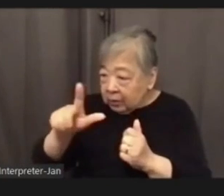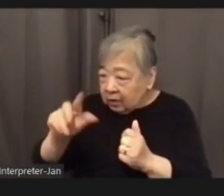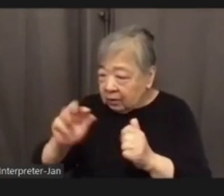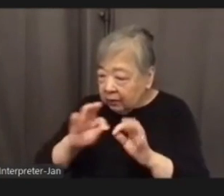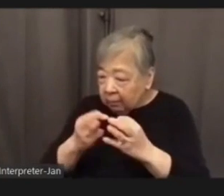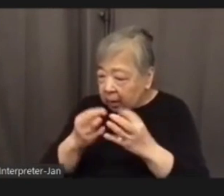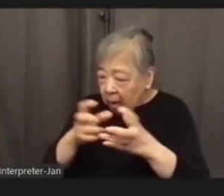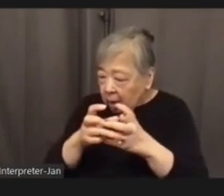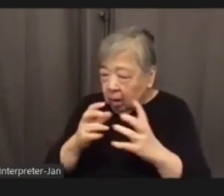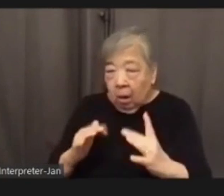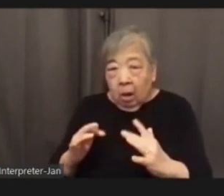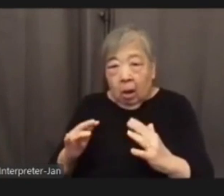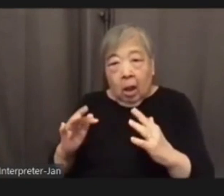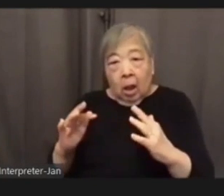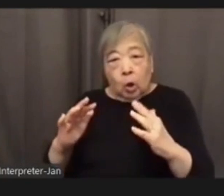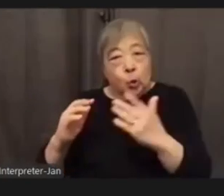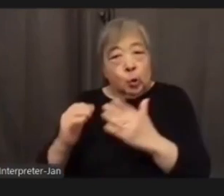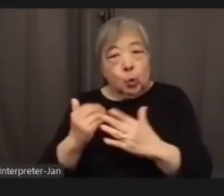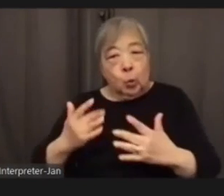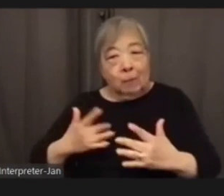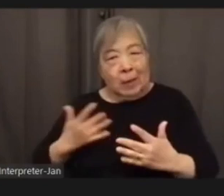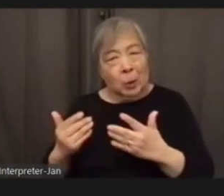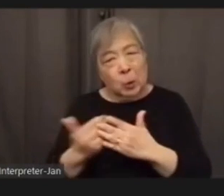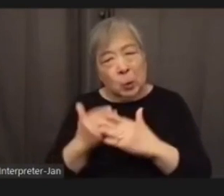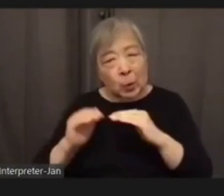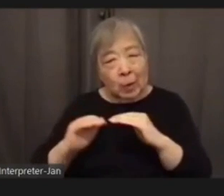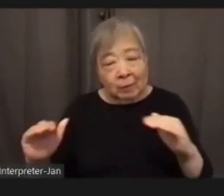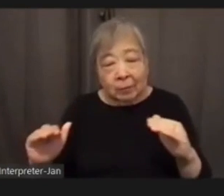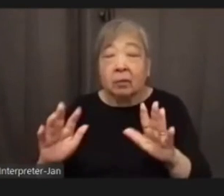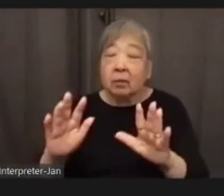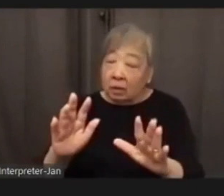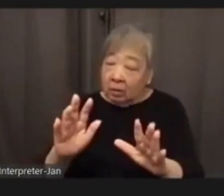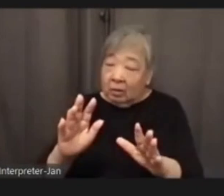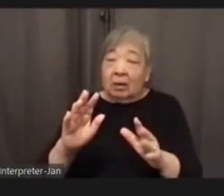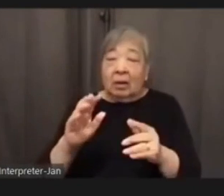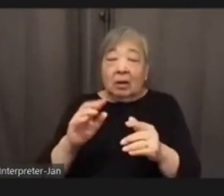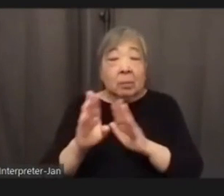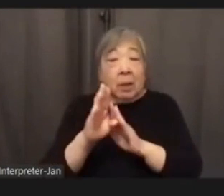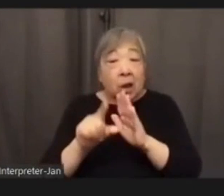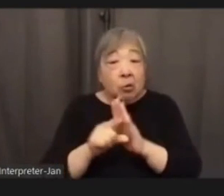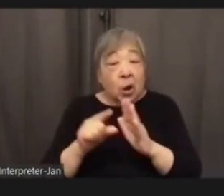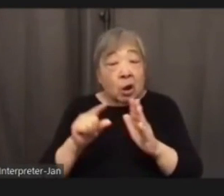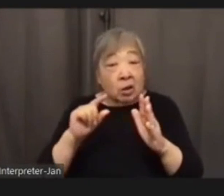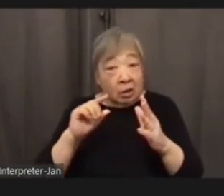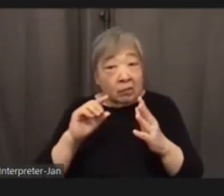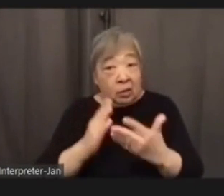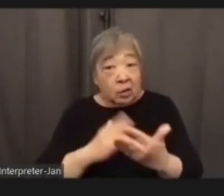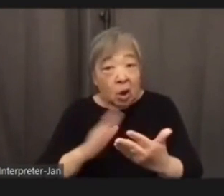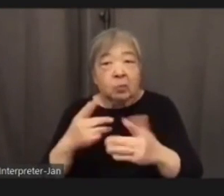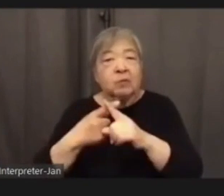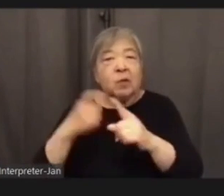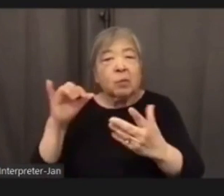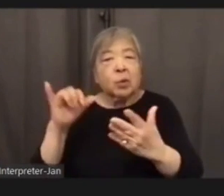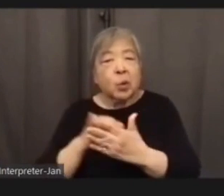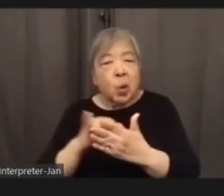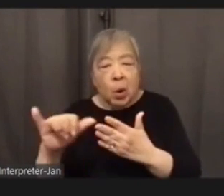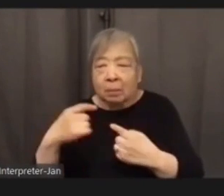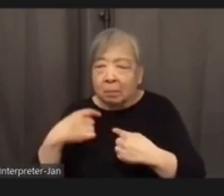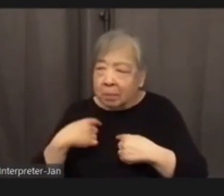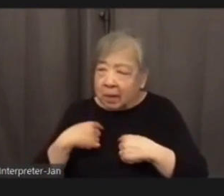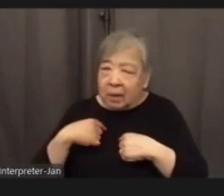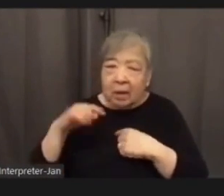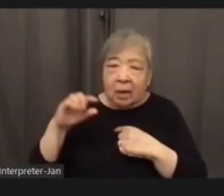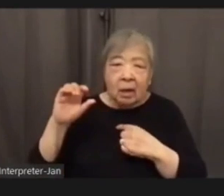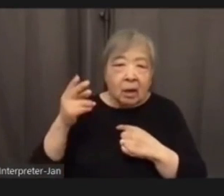So let me tell you where this song came from. And it came from the streets of New York, really, when Chris and me and my